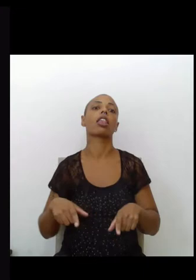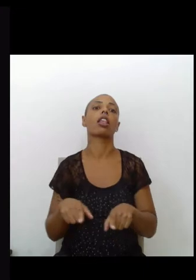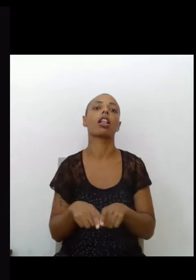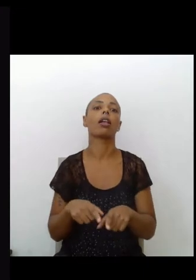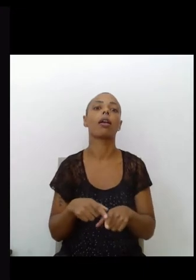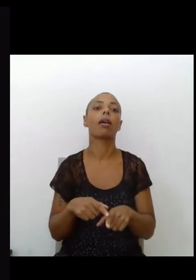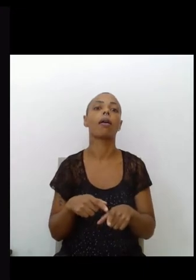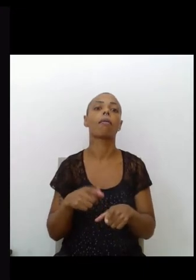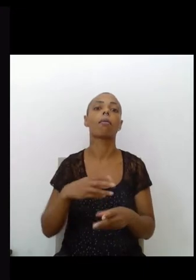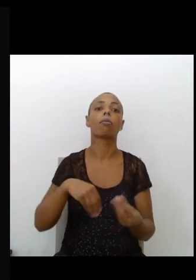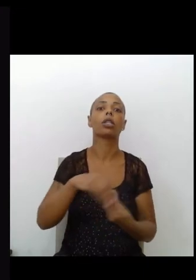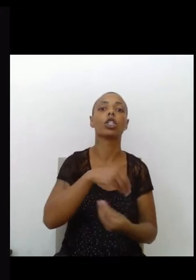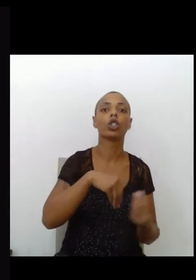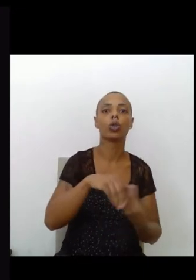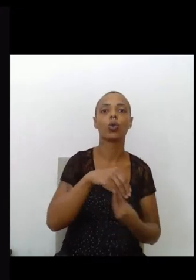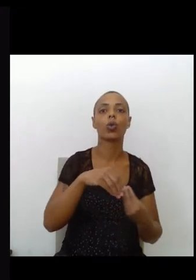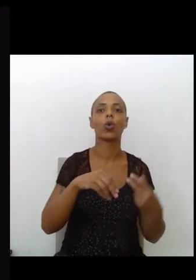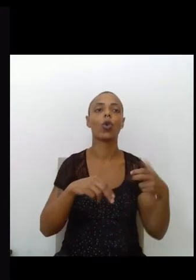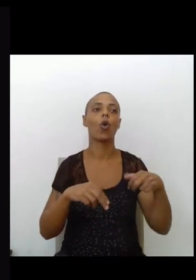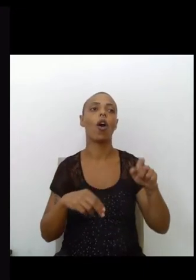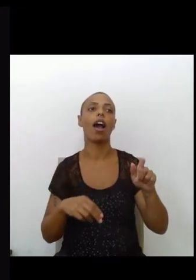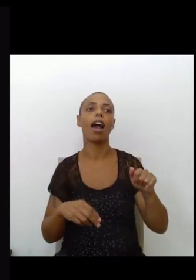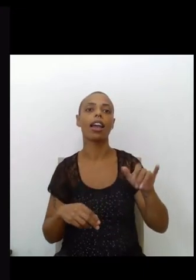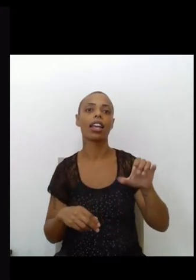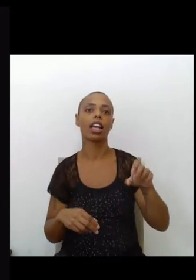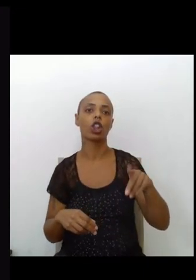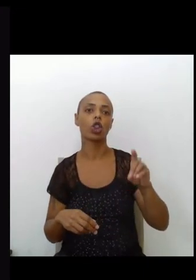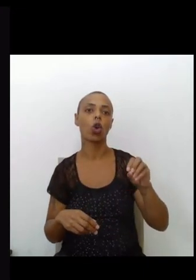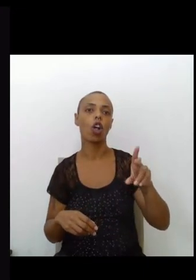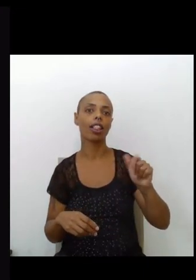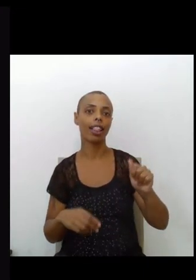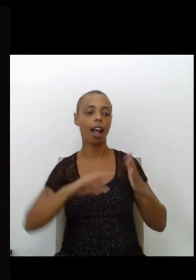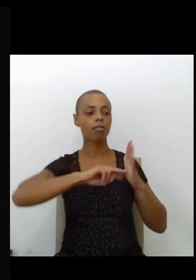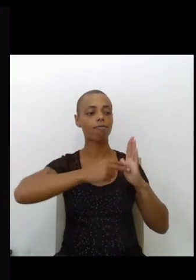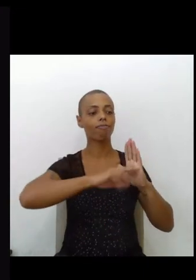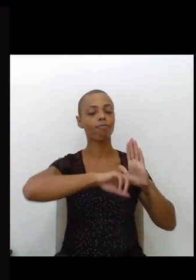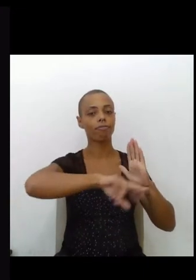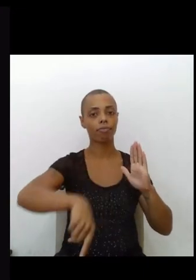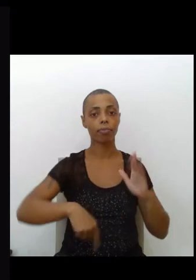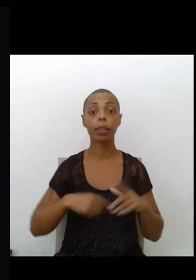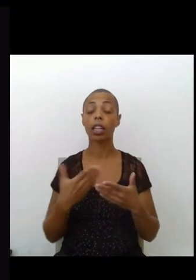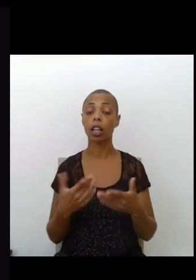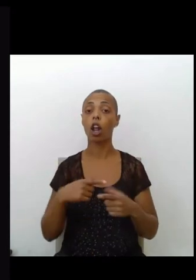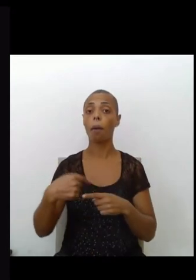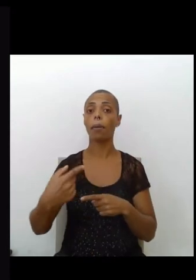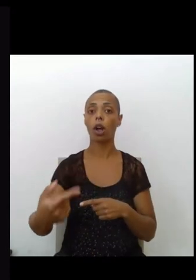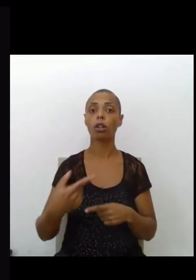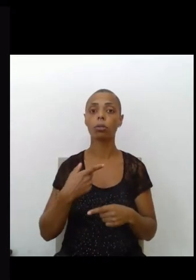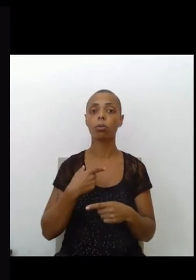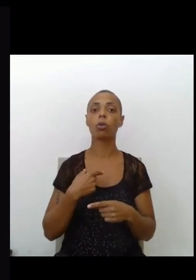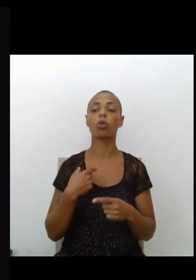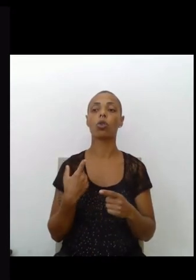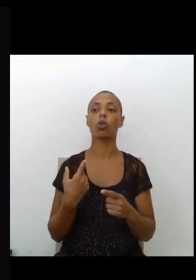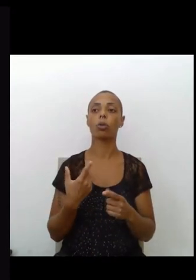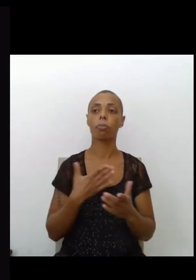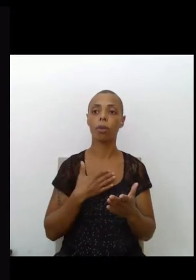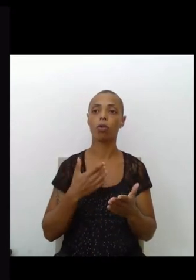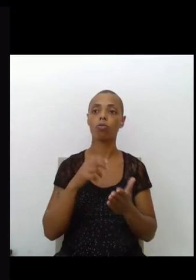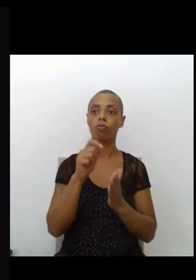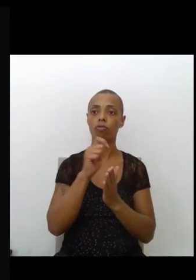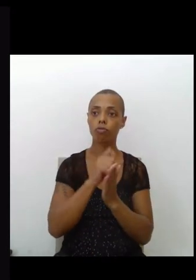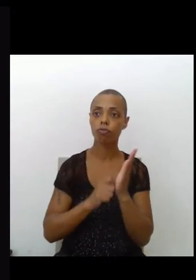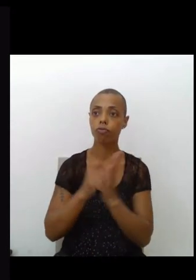I developed this idea through two other artists work and I further